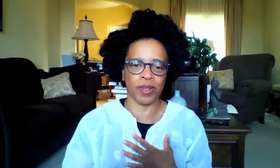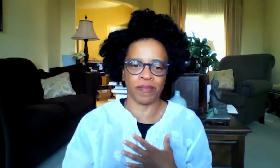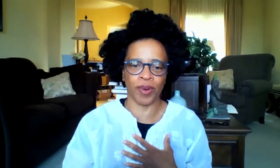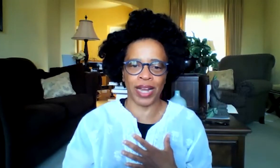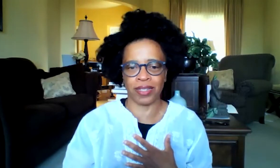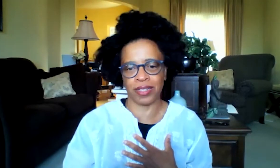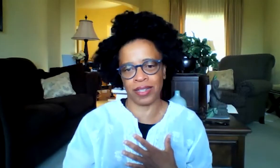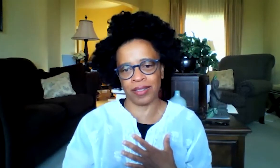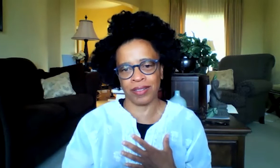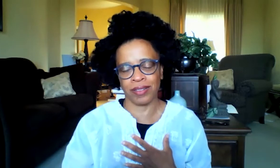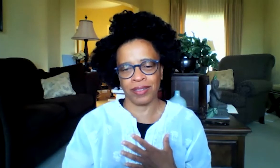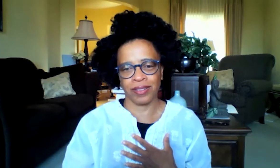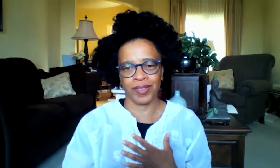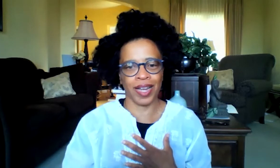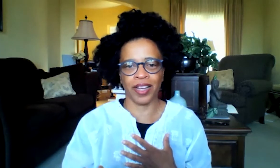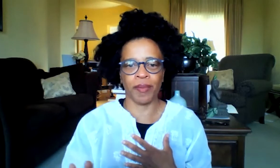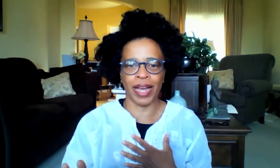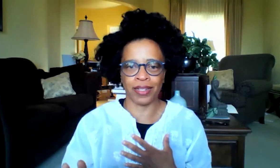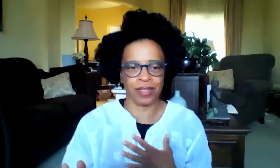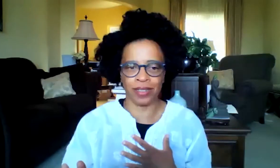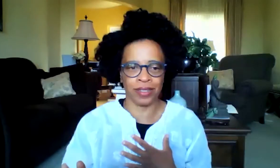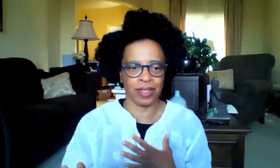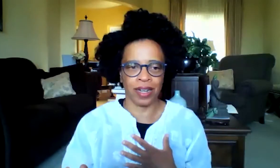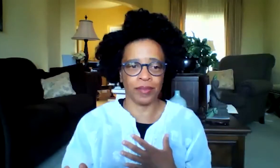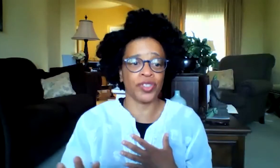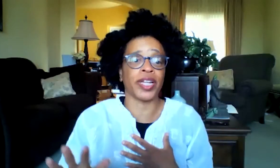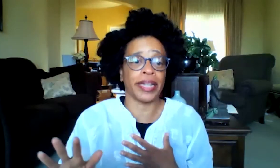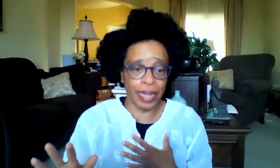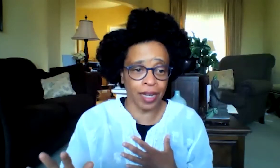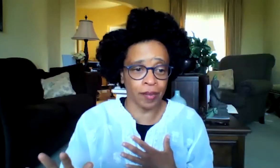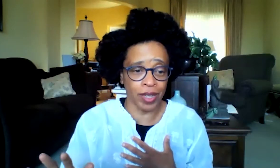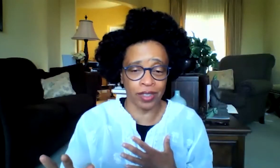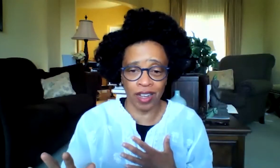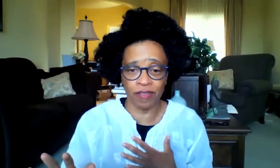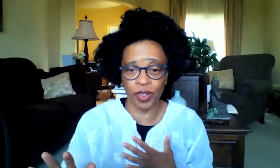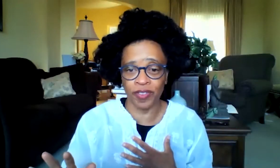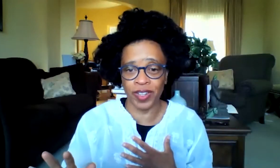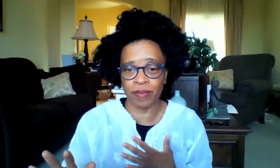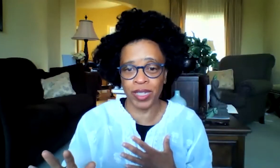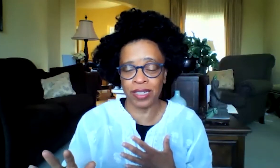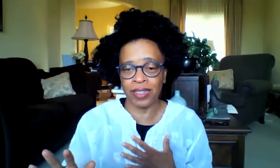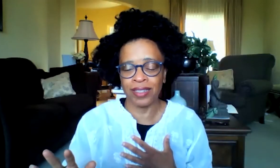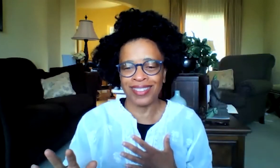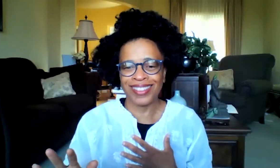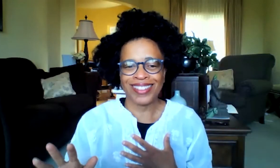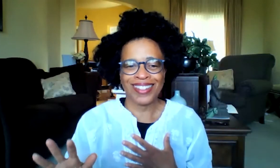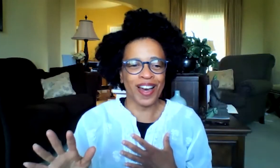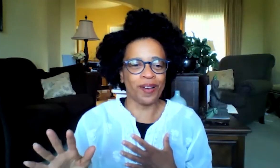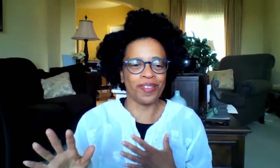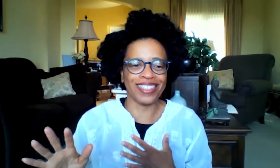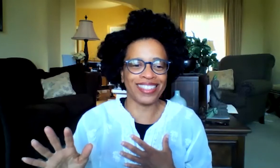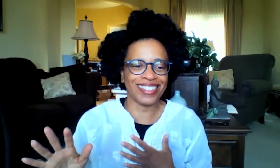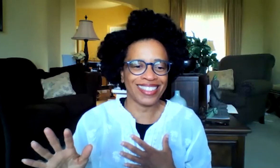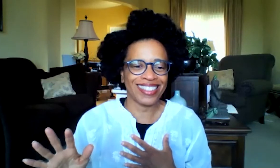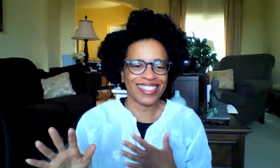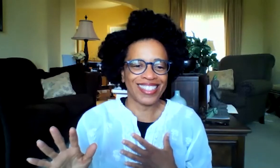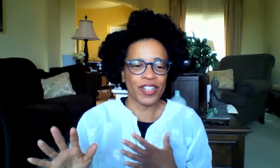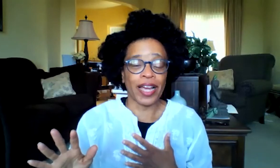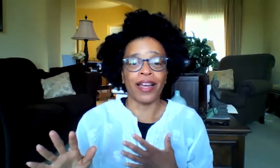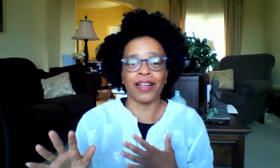these moments of practice together. It's not here by accident. I'm just going to name that love motivates me. I